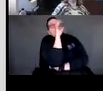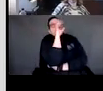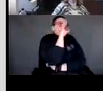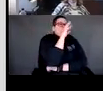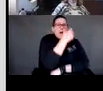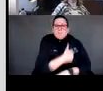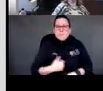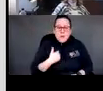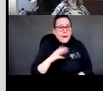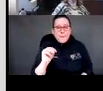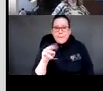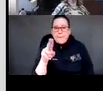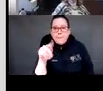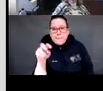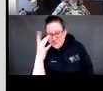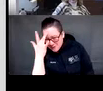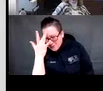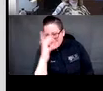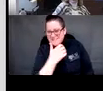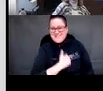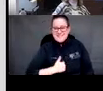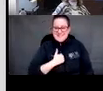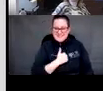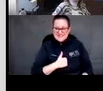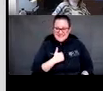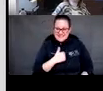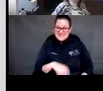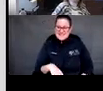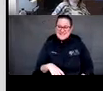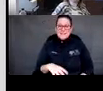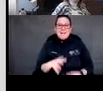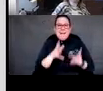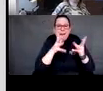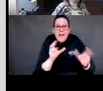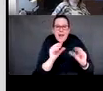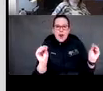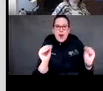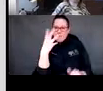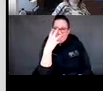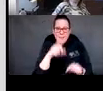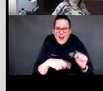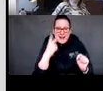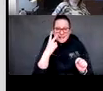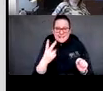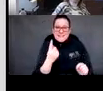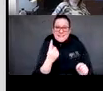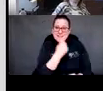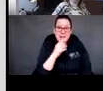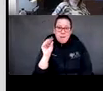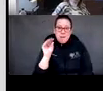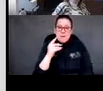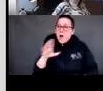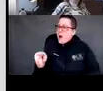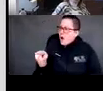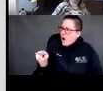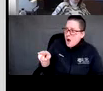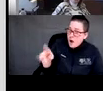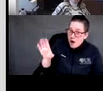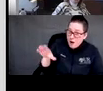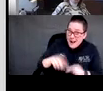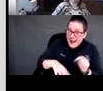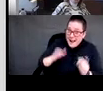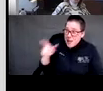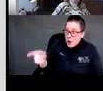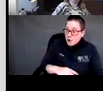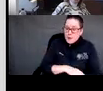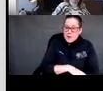I apologize, guys. I hate that I don't have my video so that you can't see my lips moving and say, Michelle, you forgot that you're